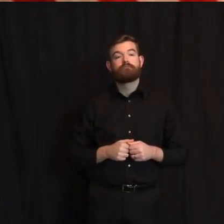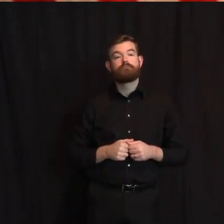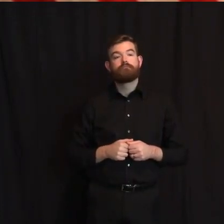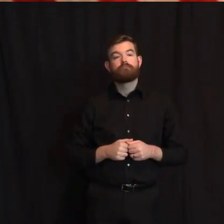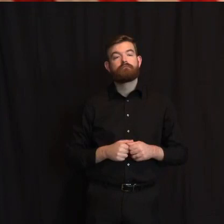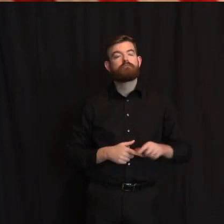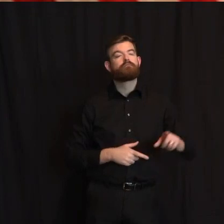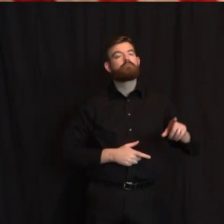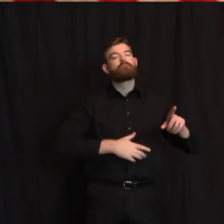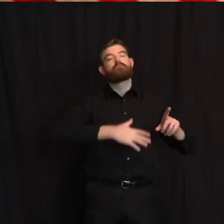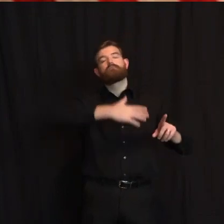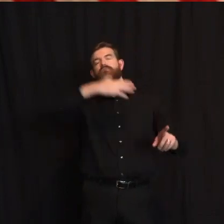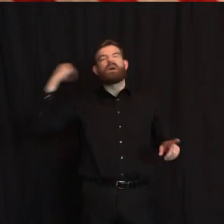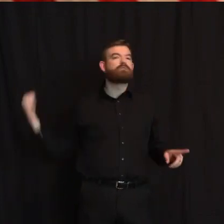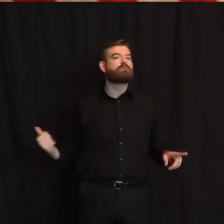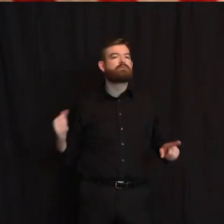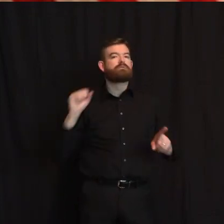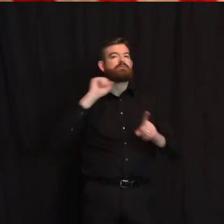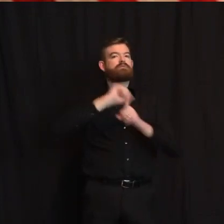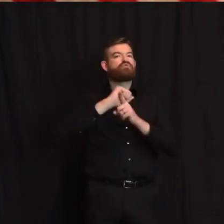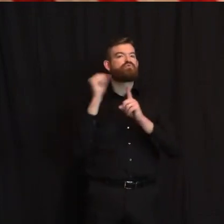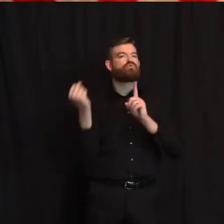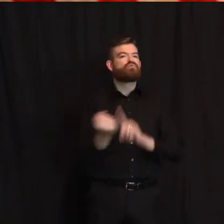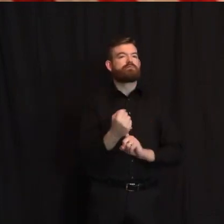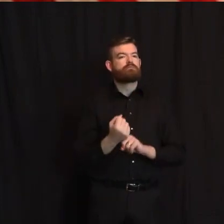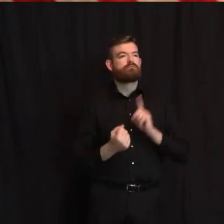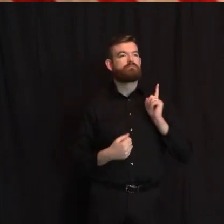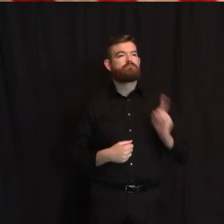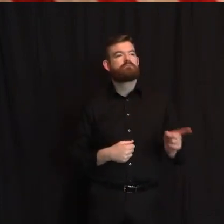sort of like this, right? And